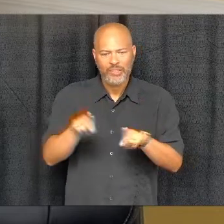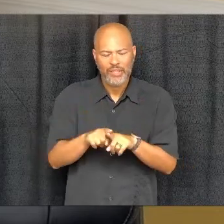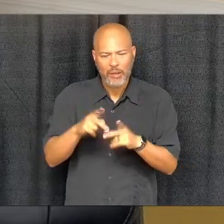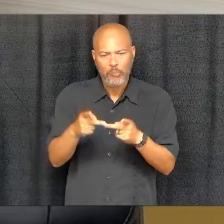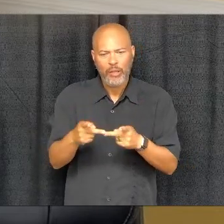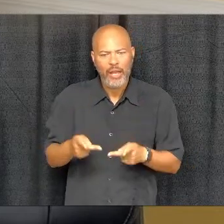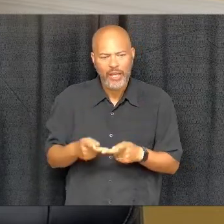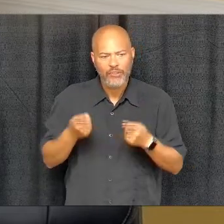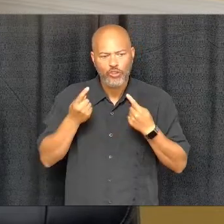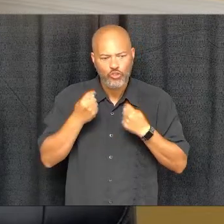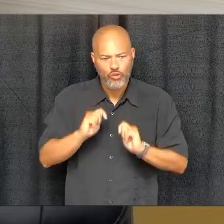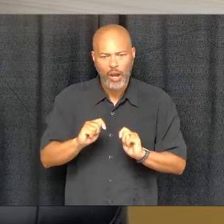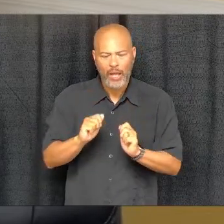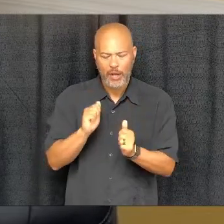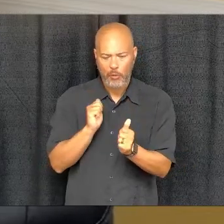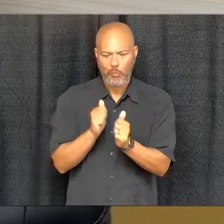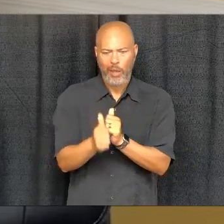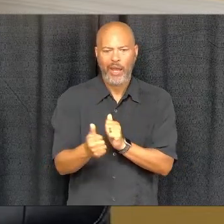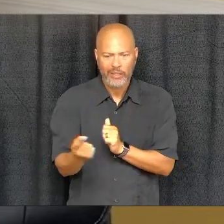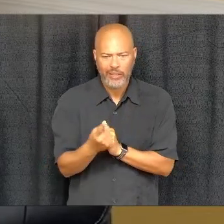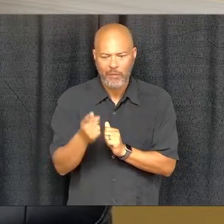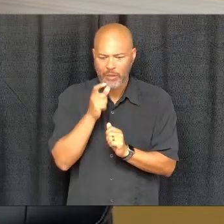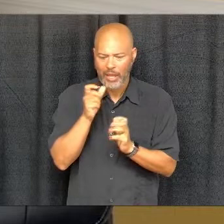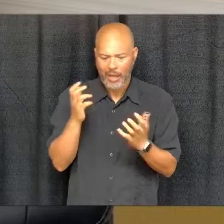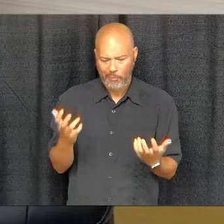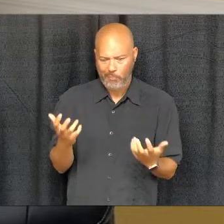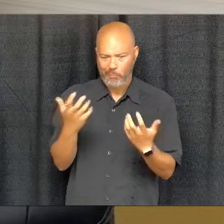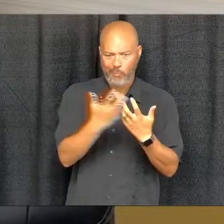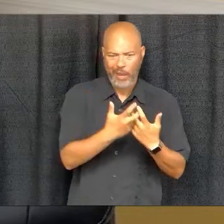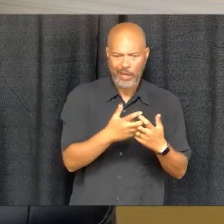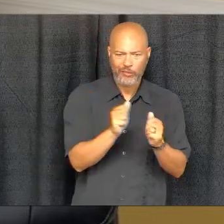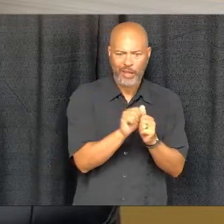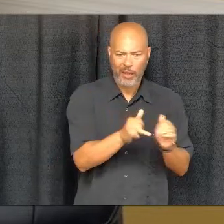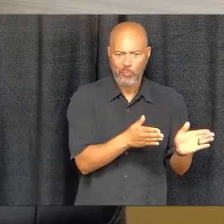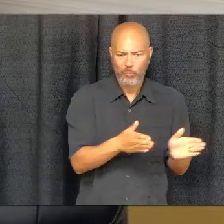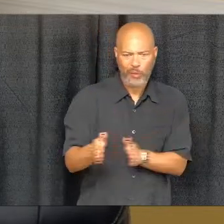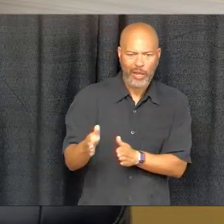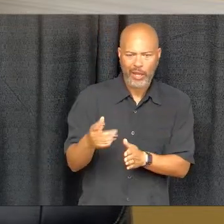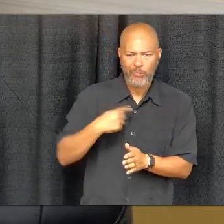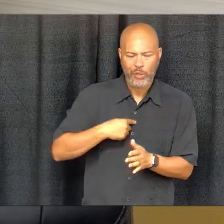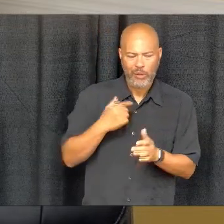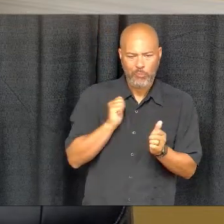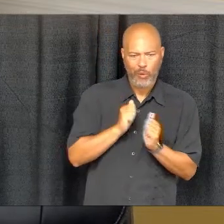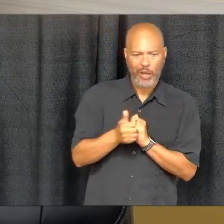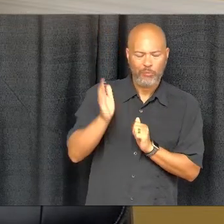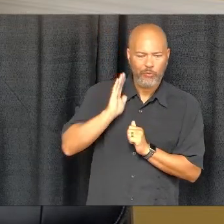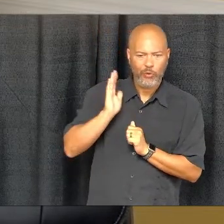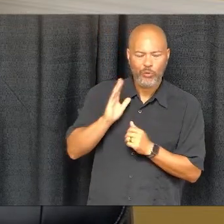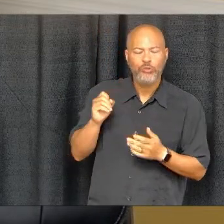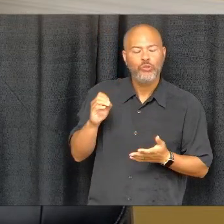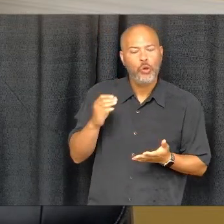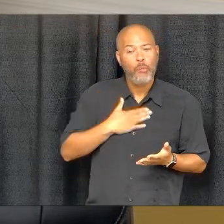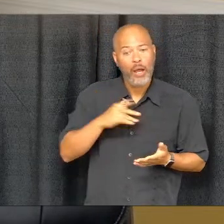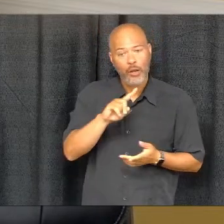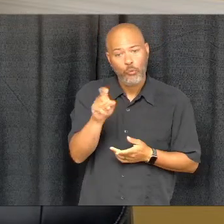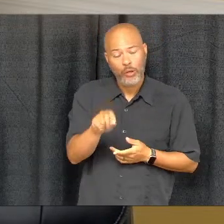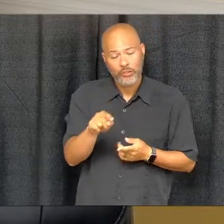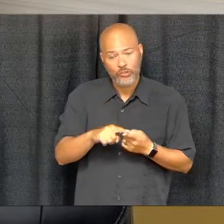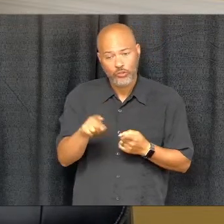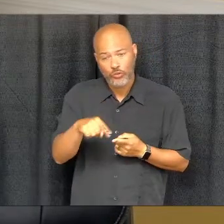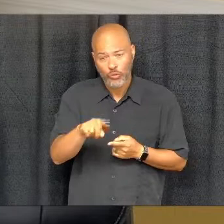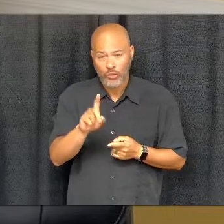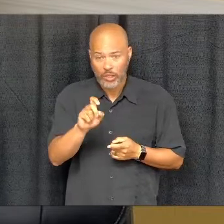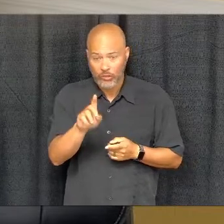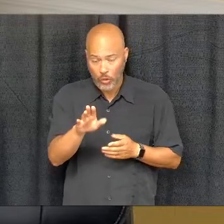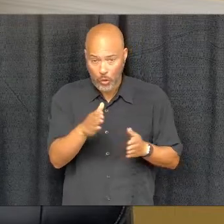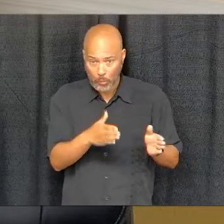of trying to pass something that would align with this Red River Neighborhood Plan. And so my questions to you are, does your